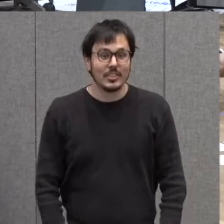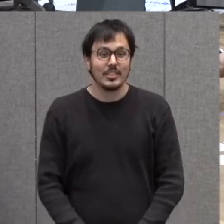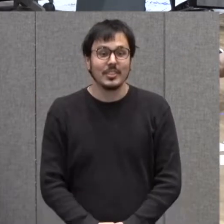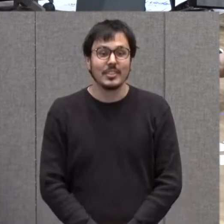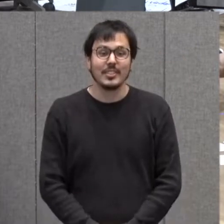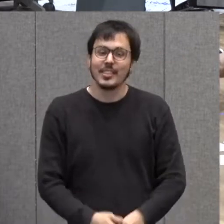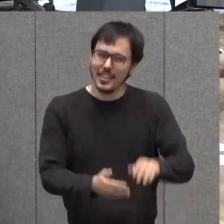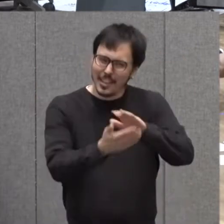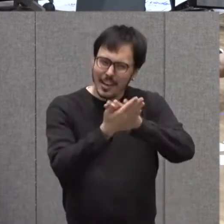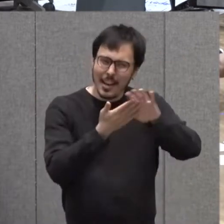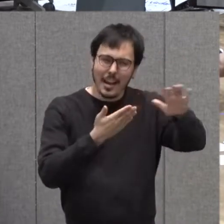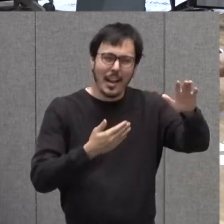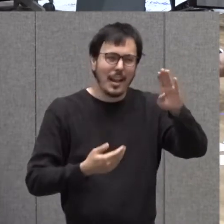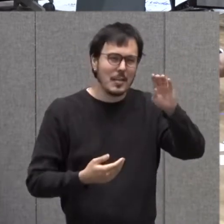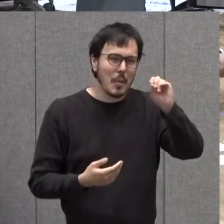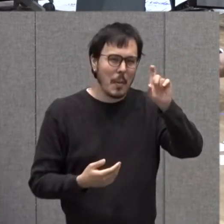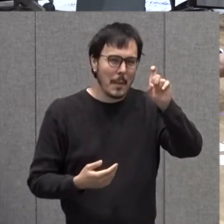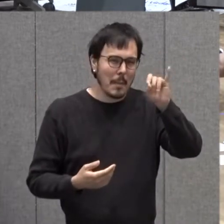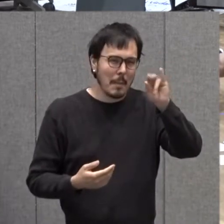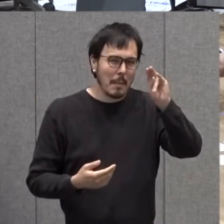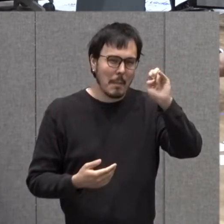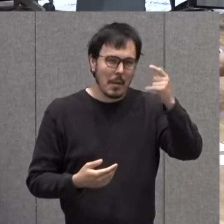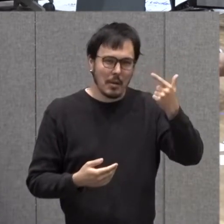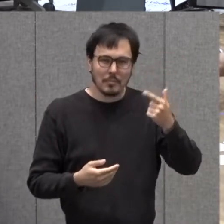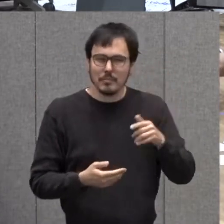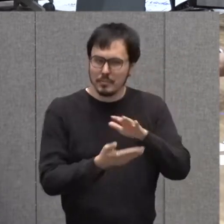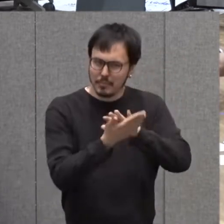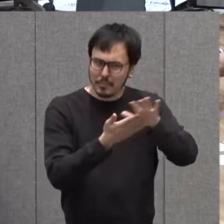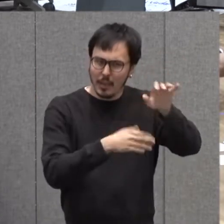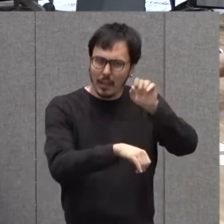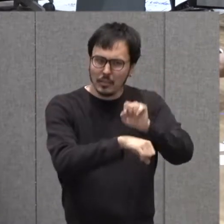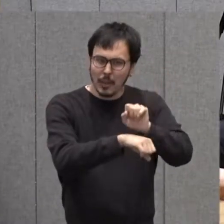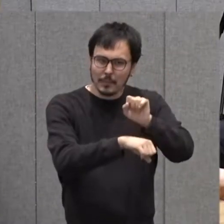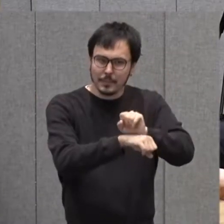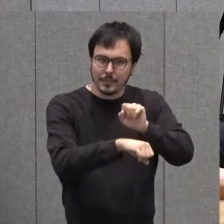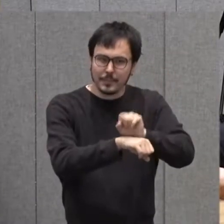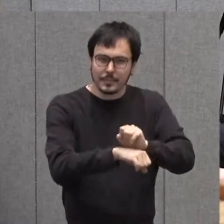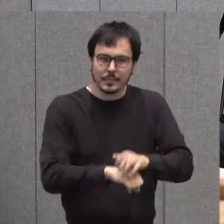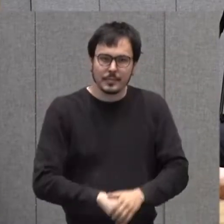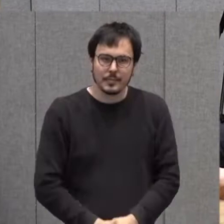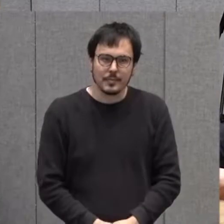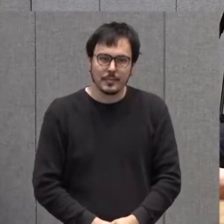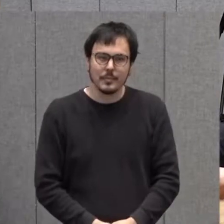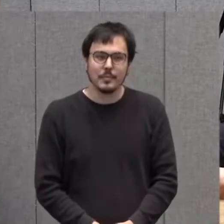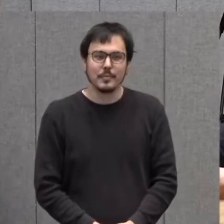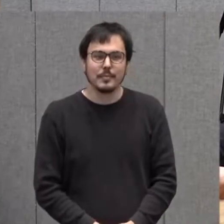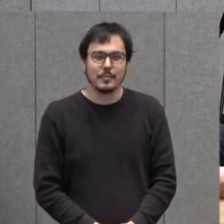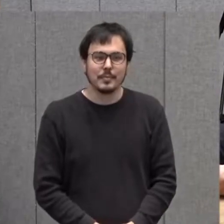Nice boxing. Así es el boxeo. 5 segundos.